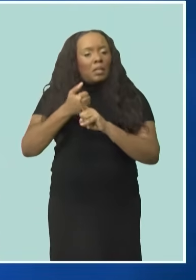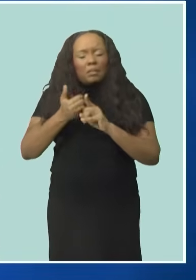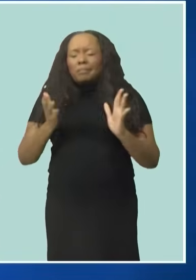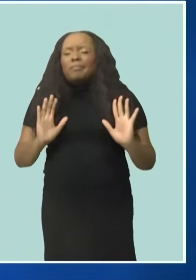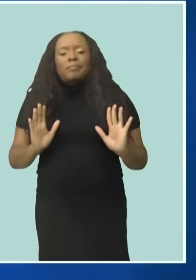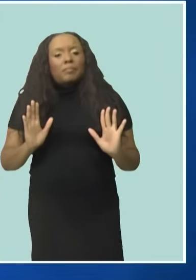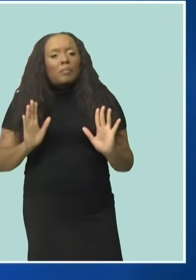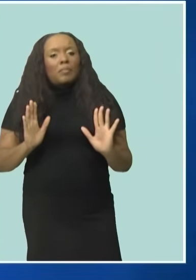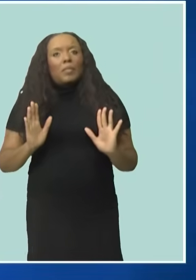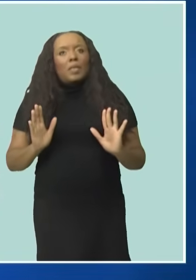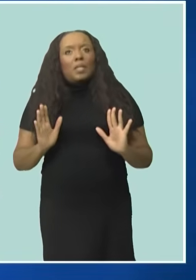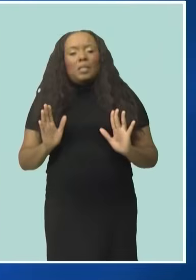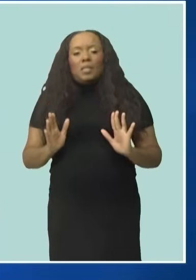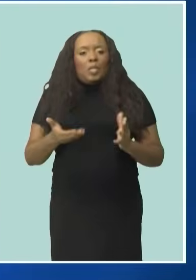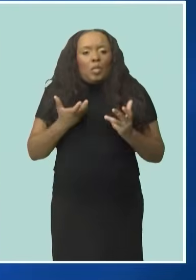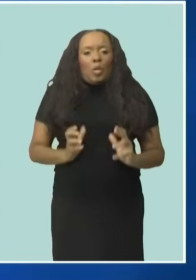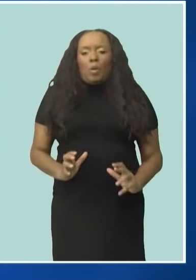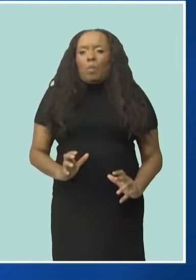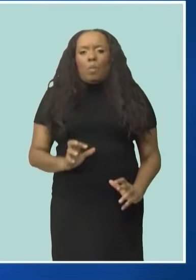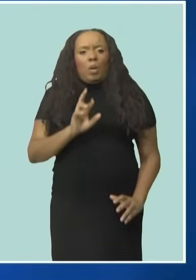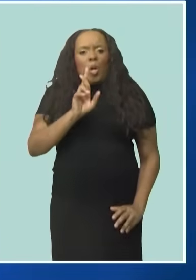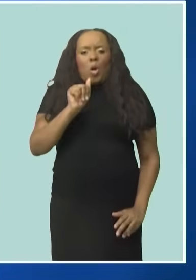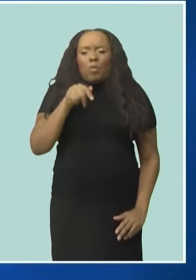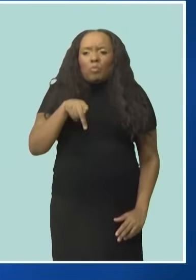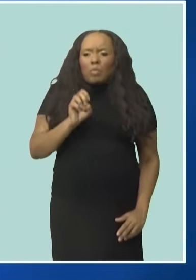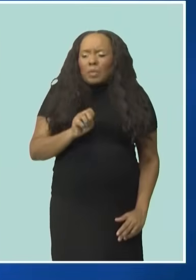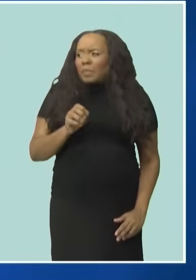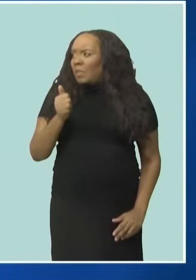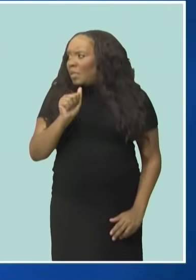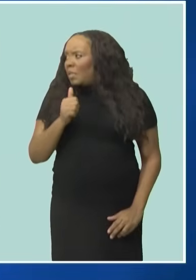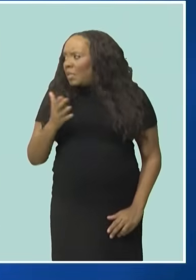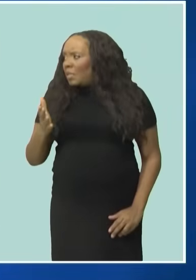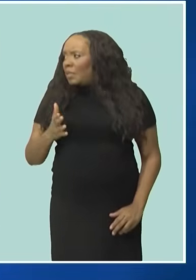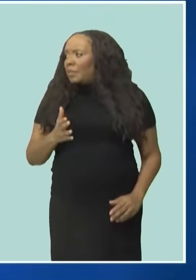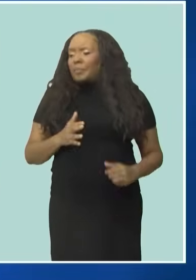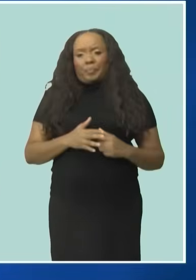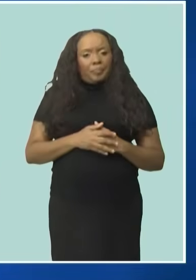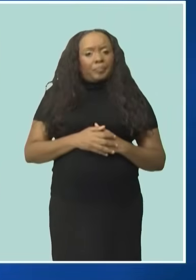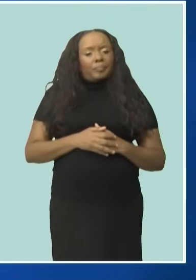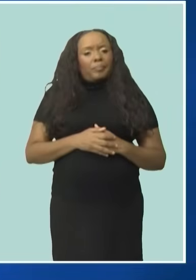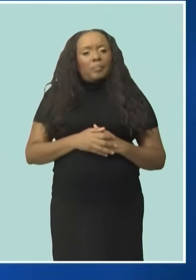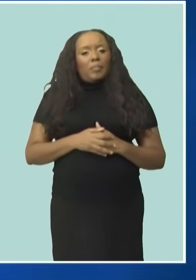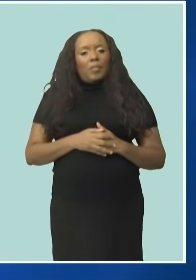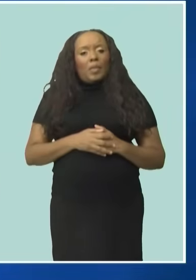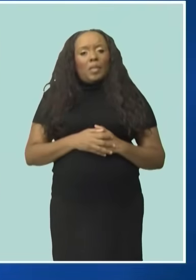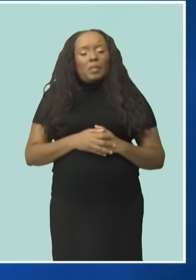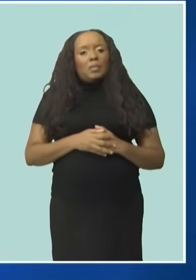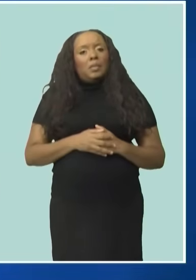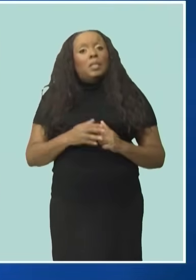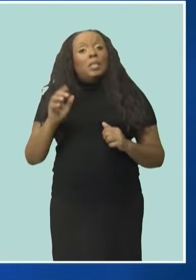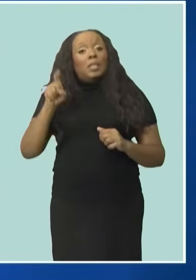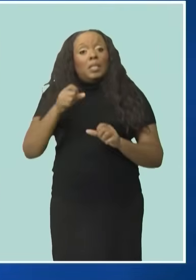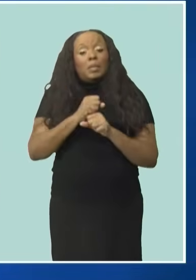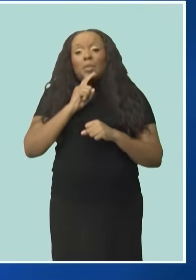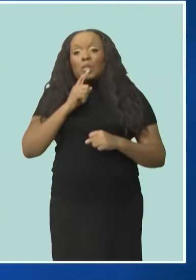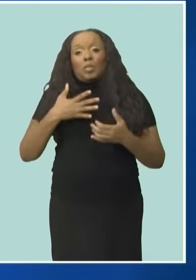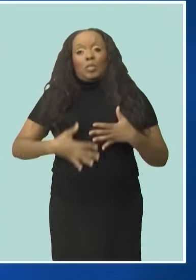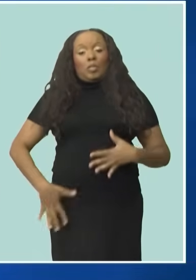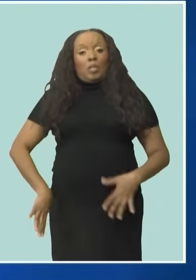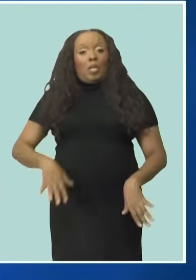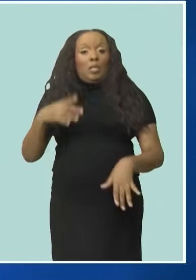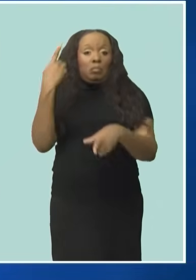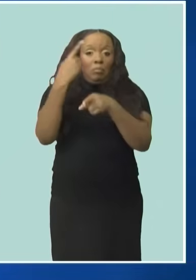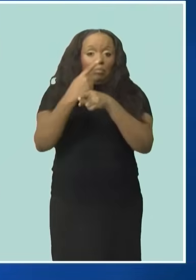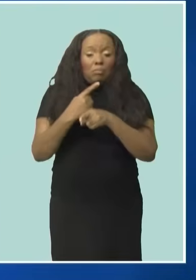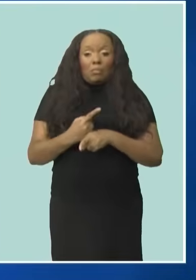possibly raped, or anything like that, I'm asking you, you know, to try to be more cautious of that, how you carry yourself and how you dress during this